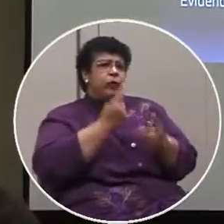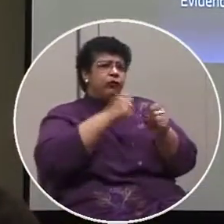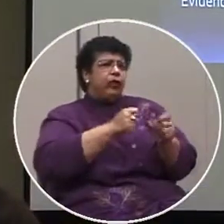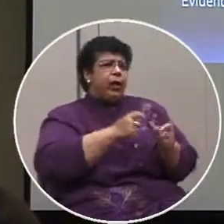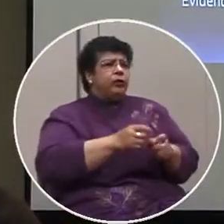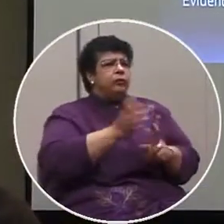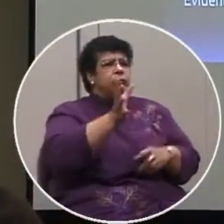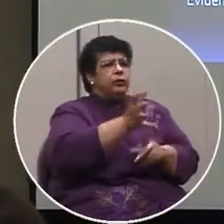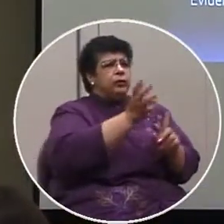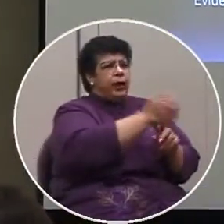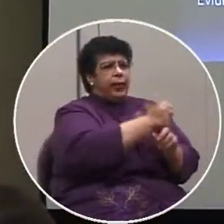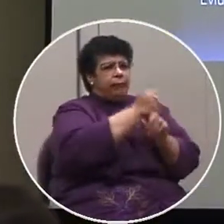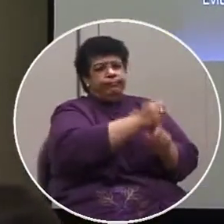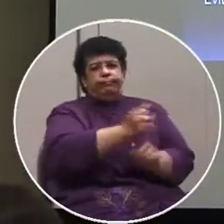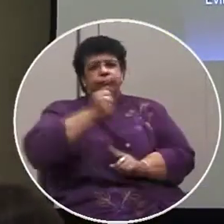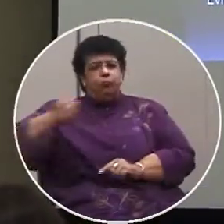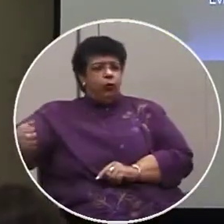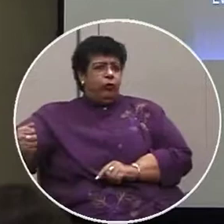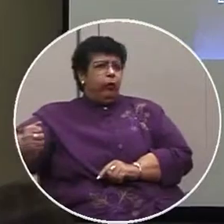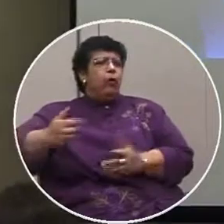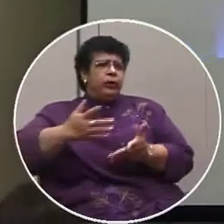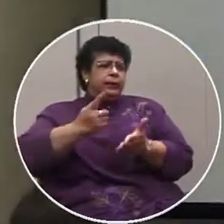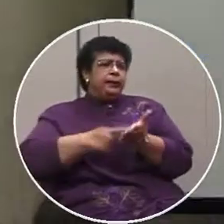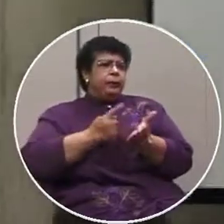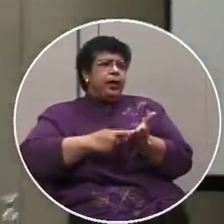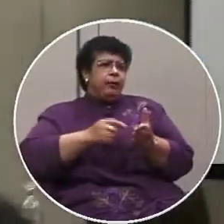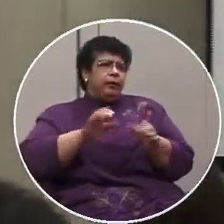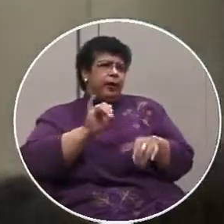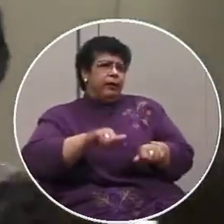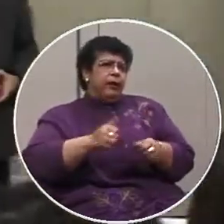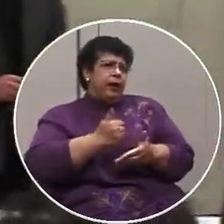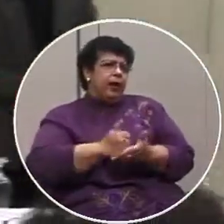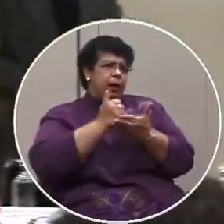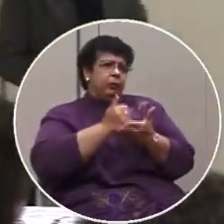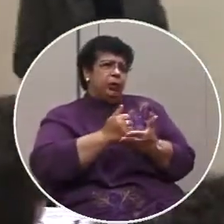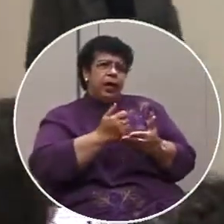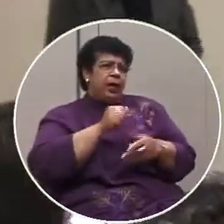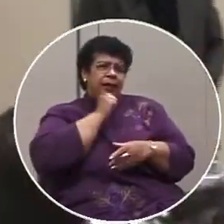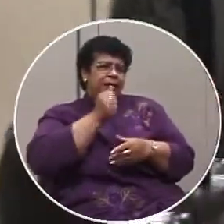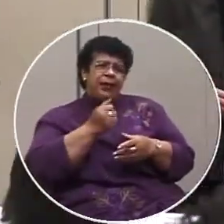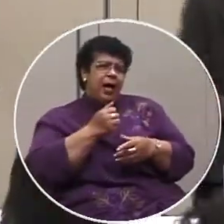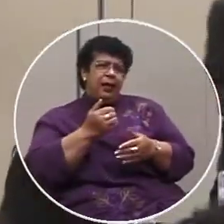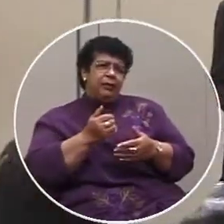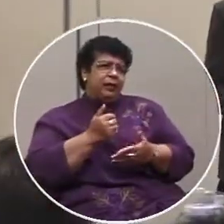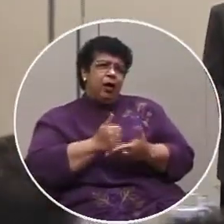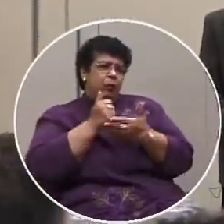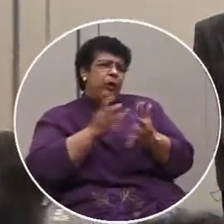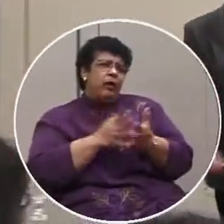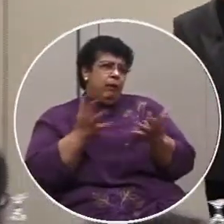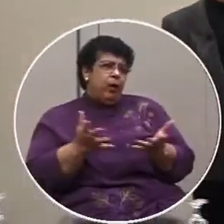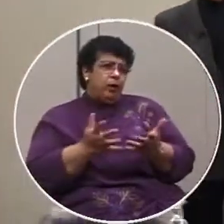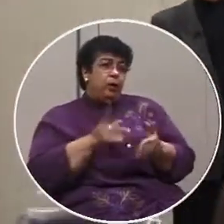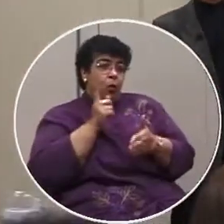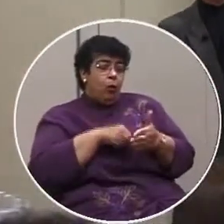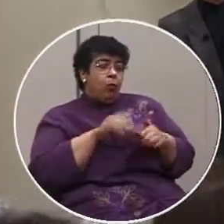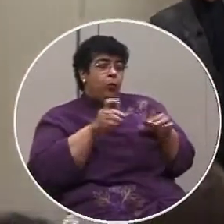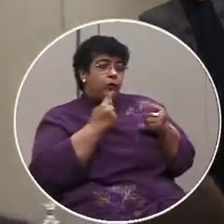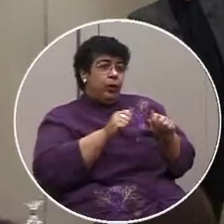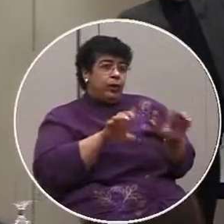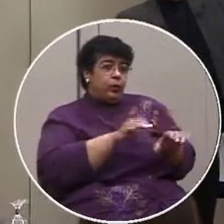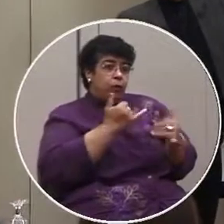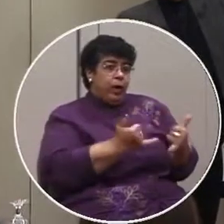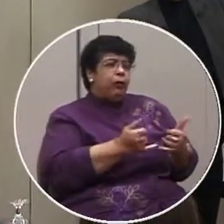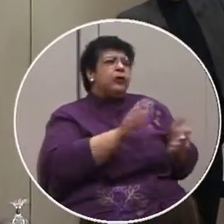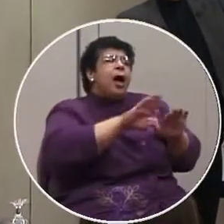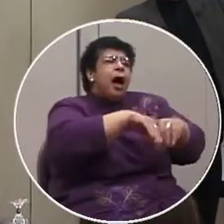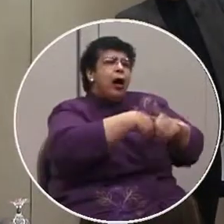has historically, been a mainstay of what we do, and it's not really worked very well. What we're looking to now is how do we